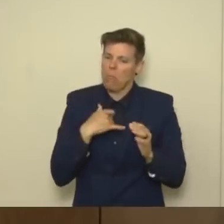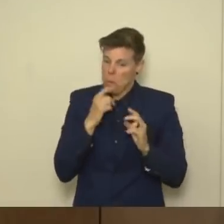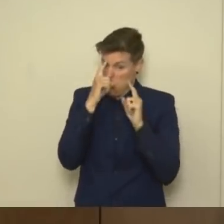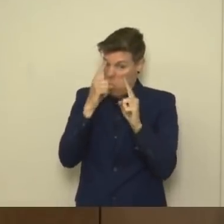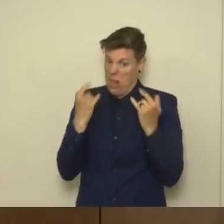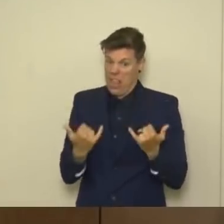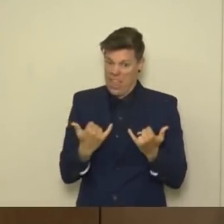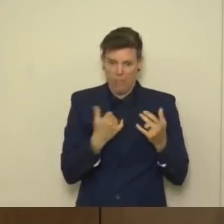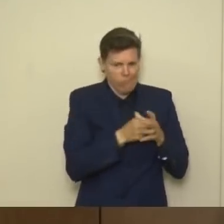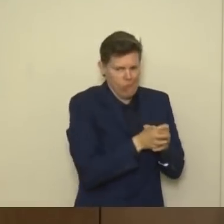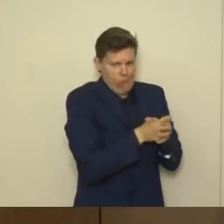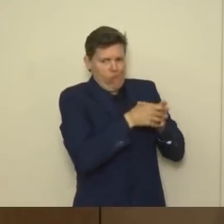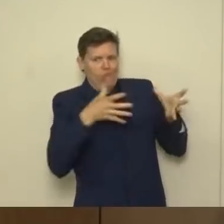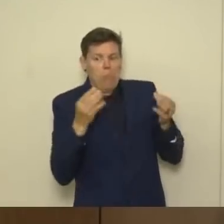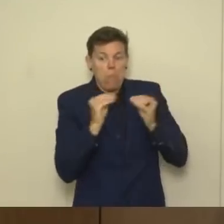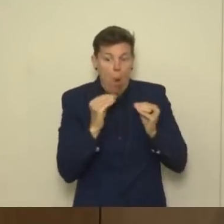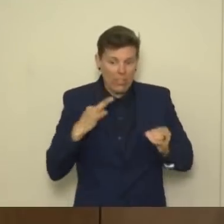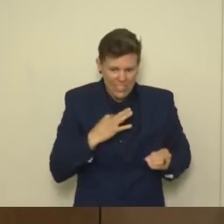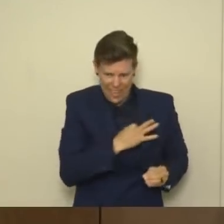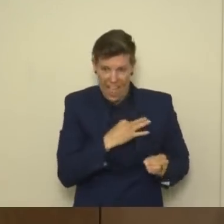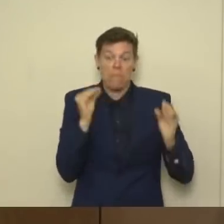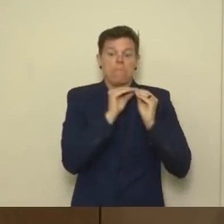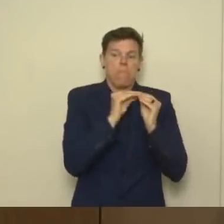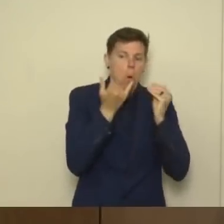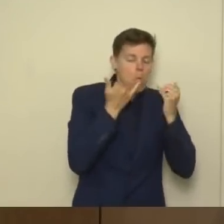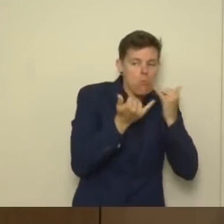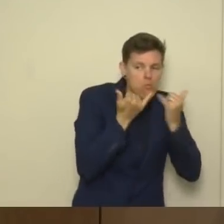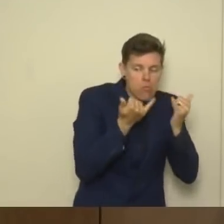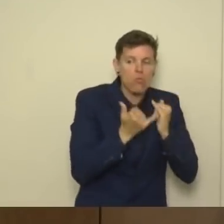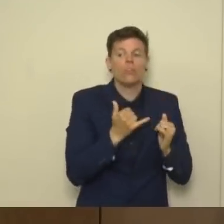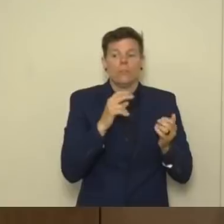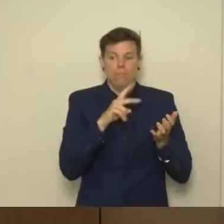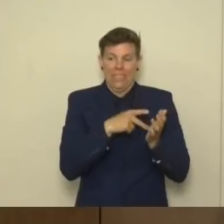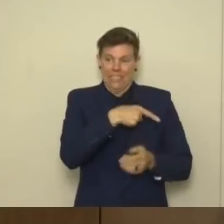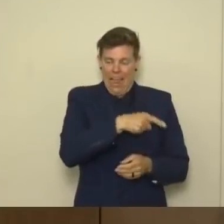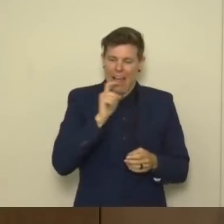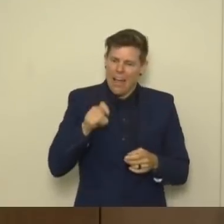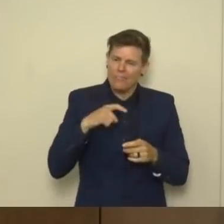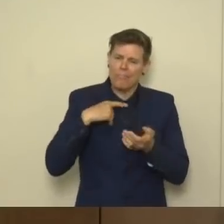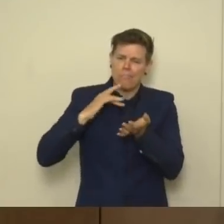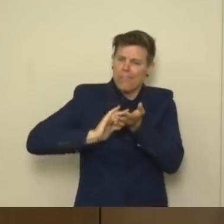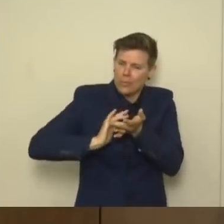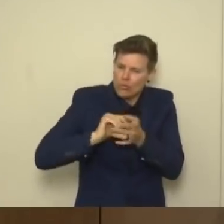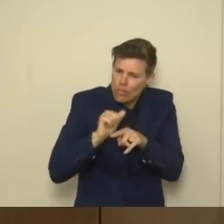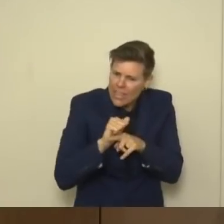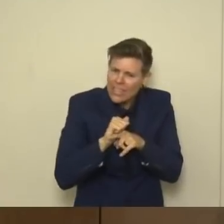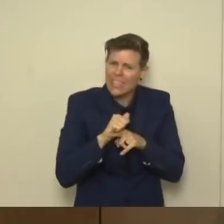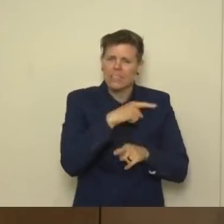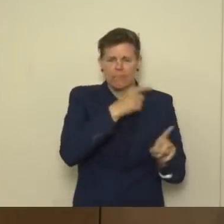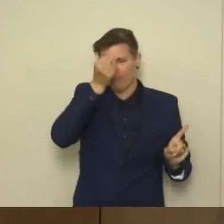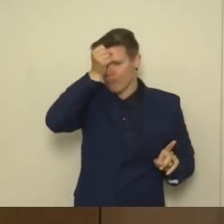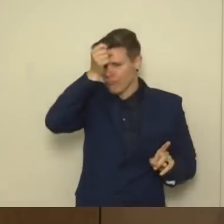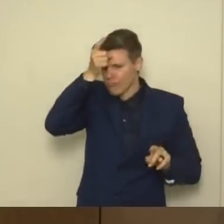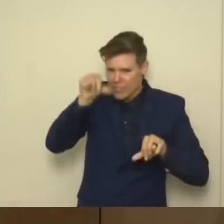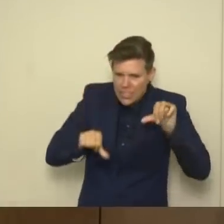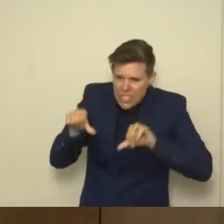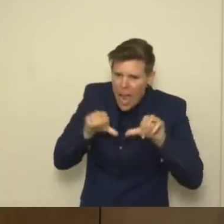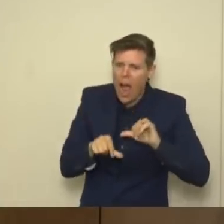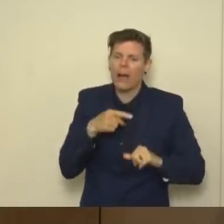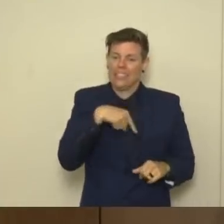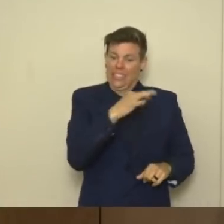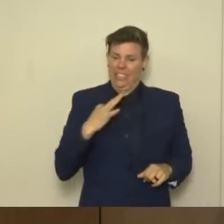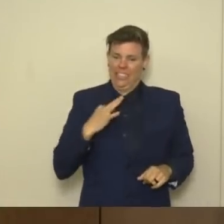have to have enough medical training and epidemiological support so that we don't make mistakes on that positive